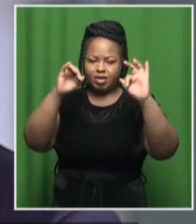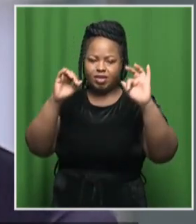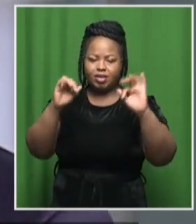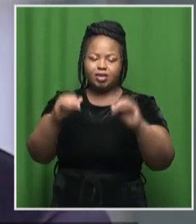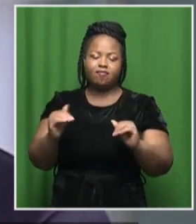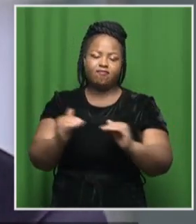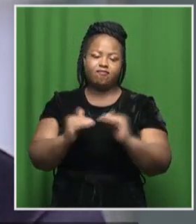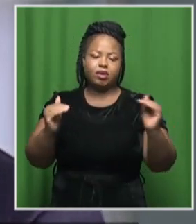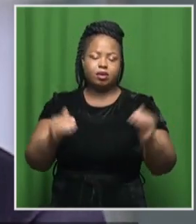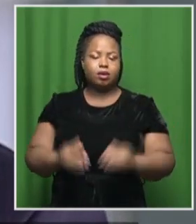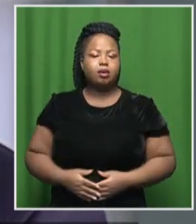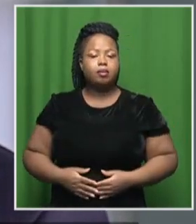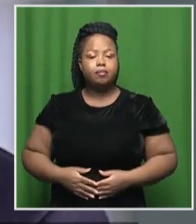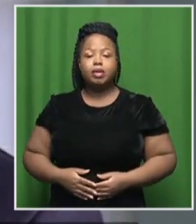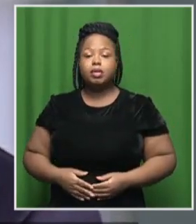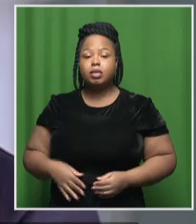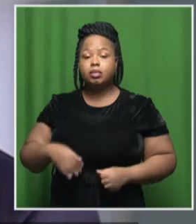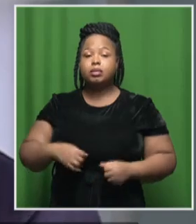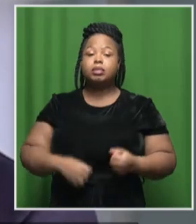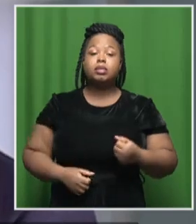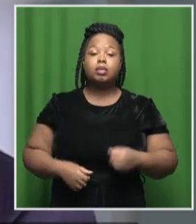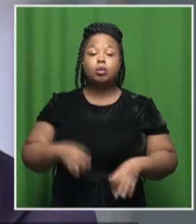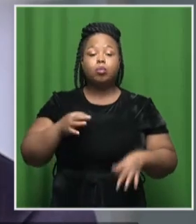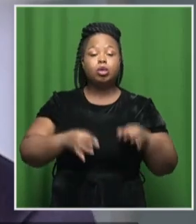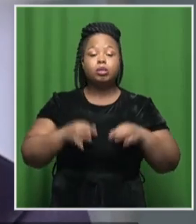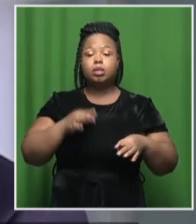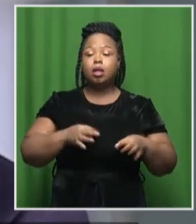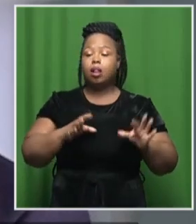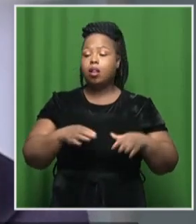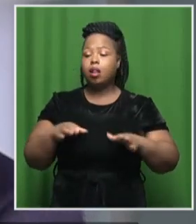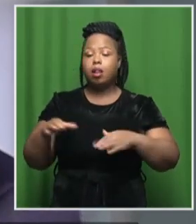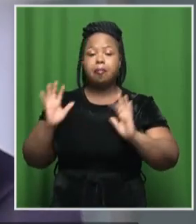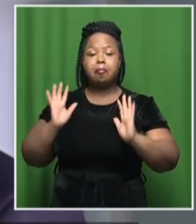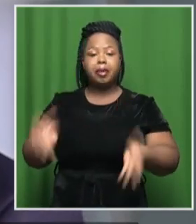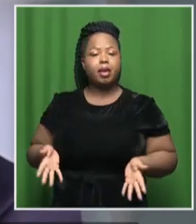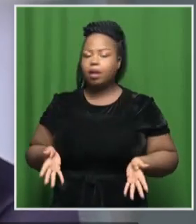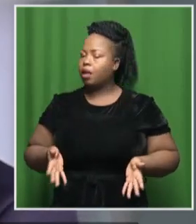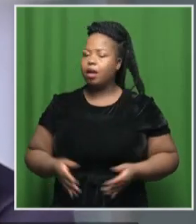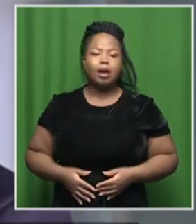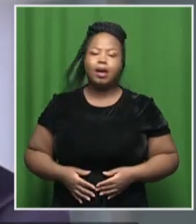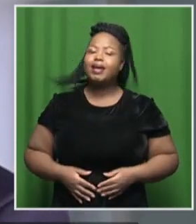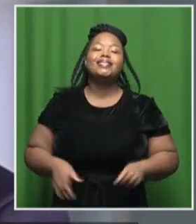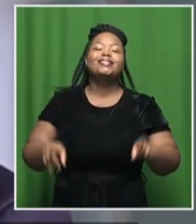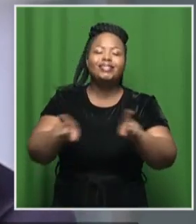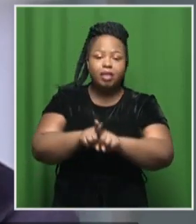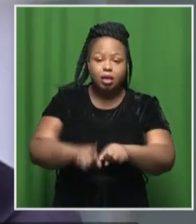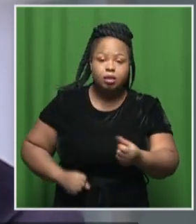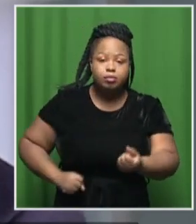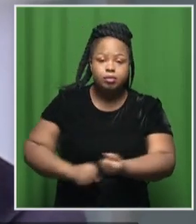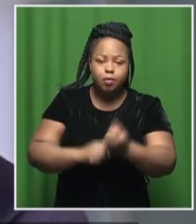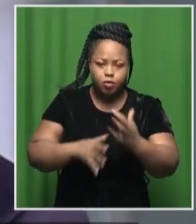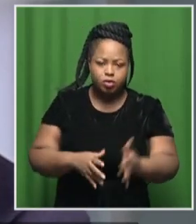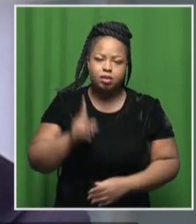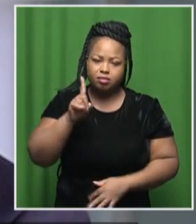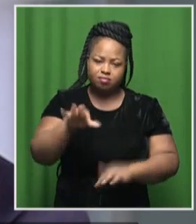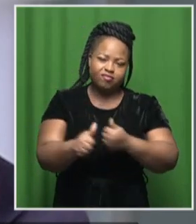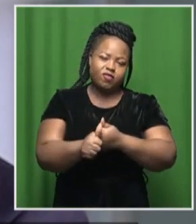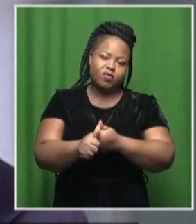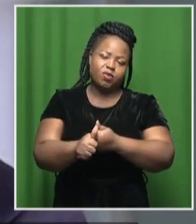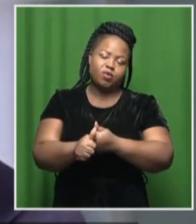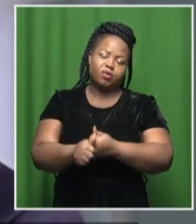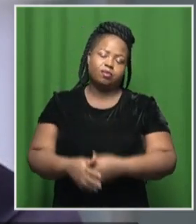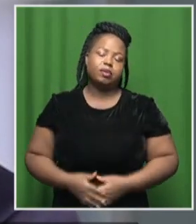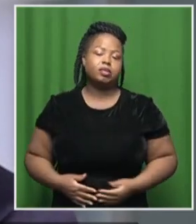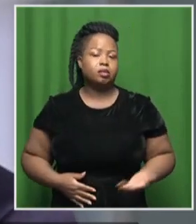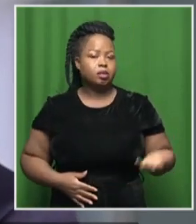but supporters of parties must also comply with the Code of Conduct. I mean, when we look at the repercussions